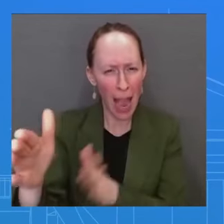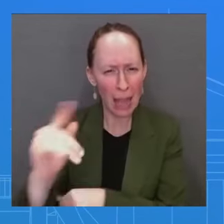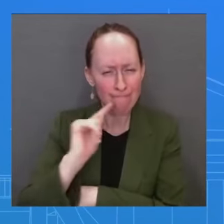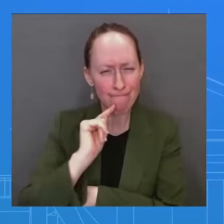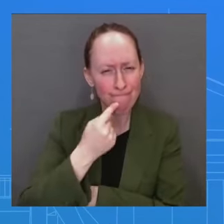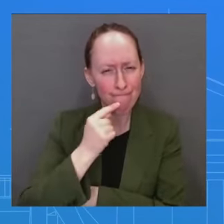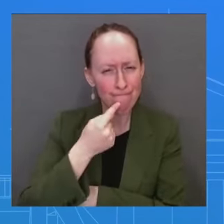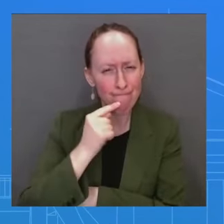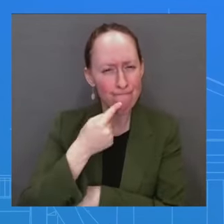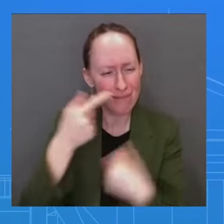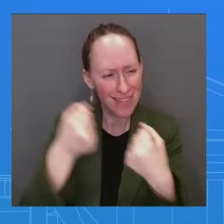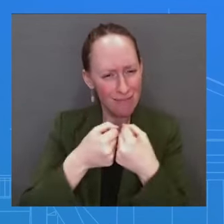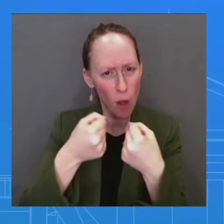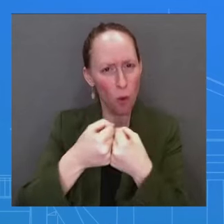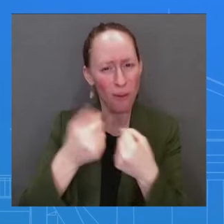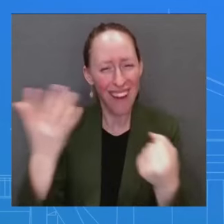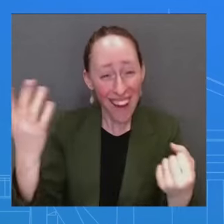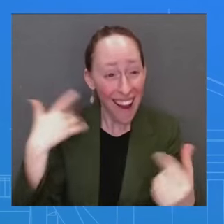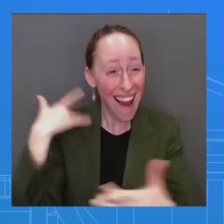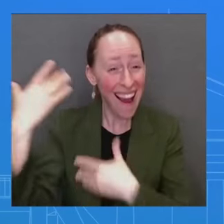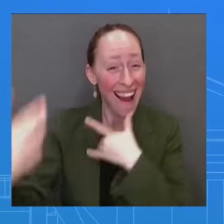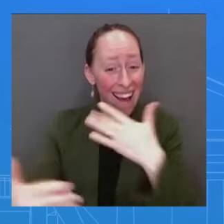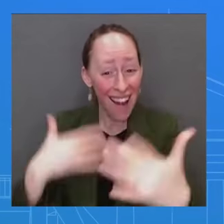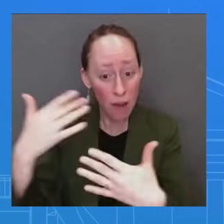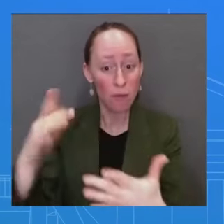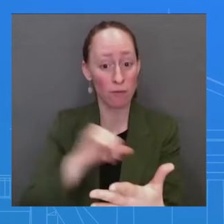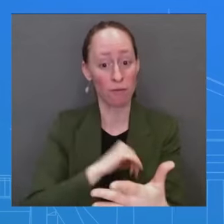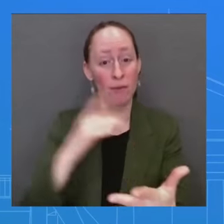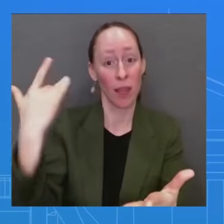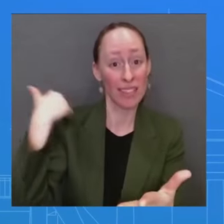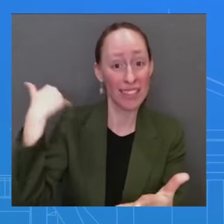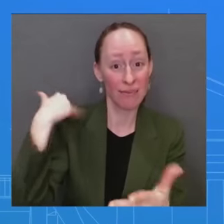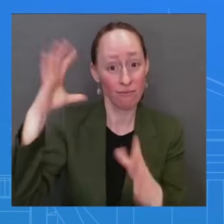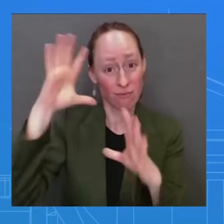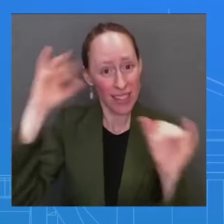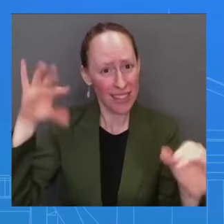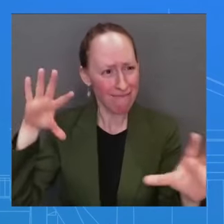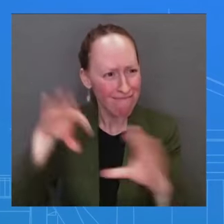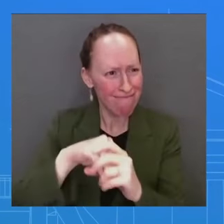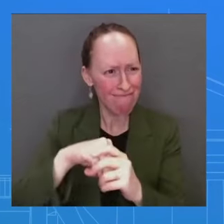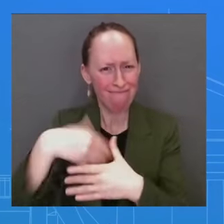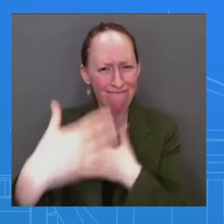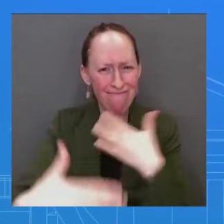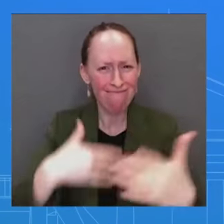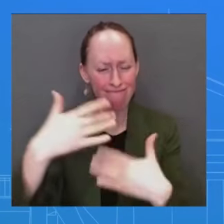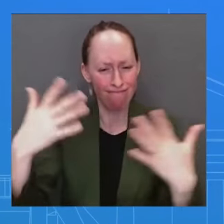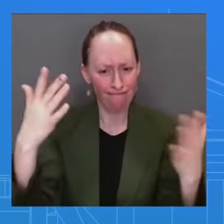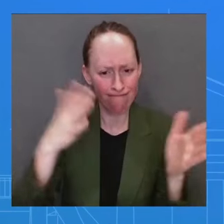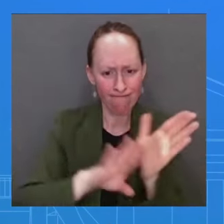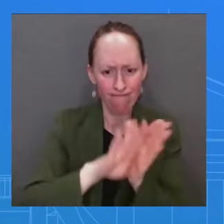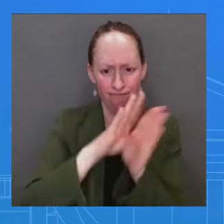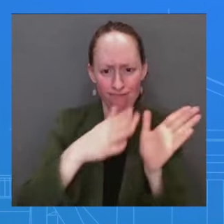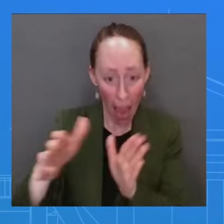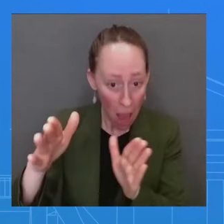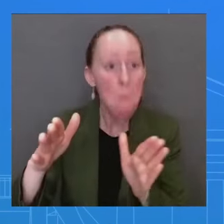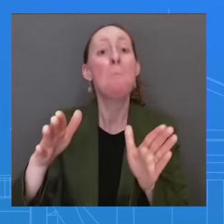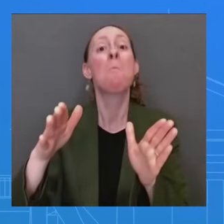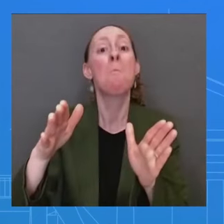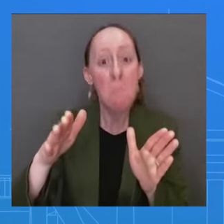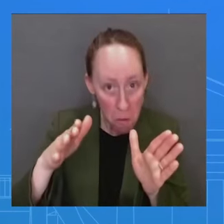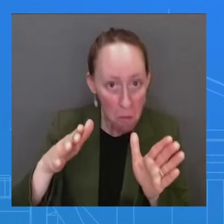got involved in early spring in getting a bipartisan agreement with the budget, on the budget. And so